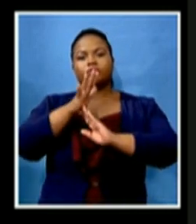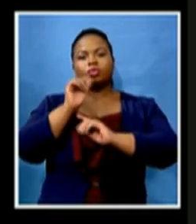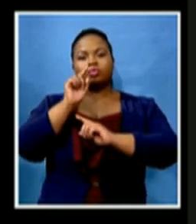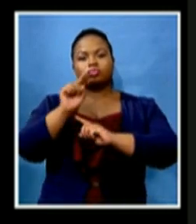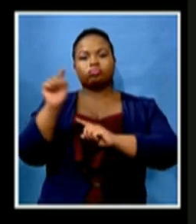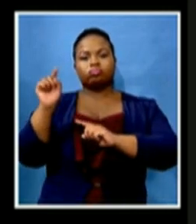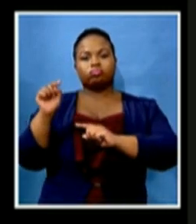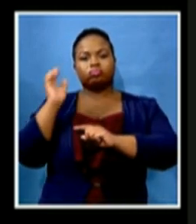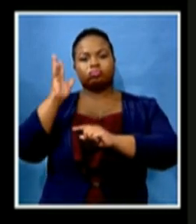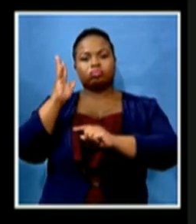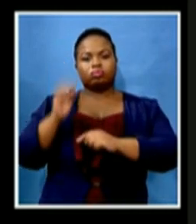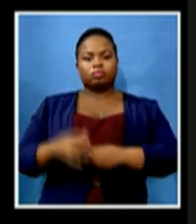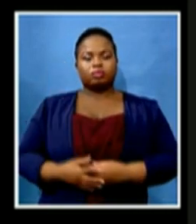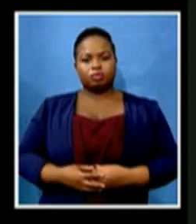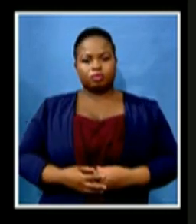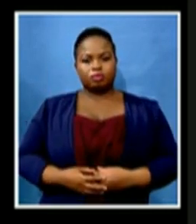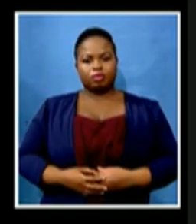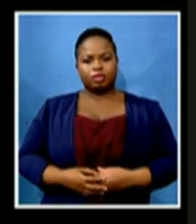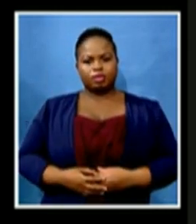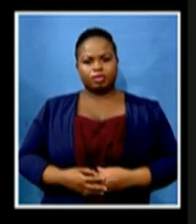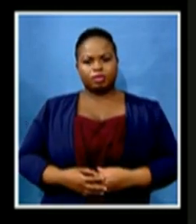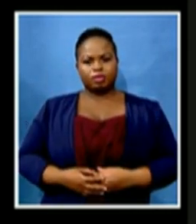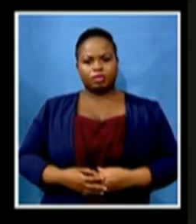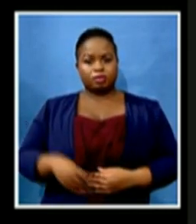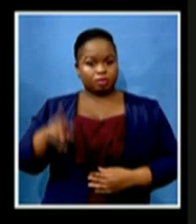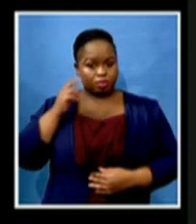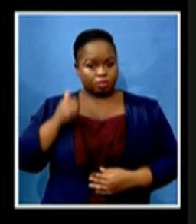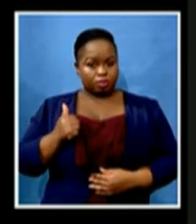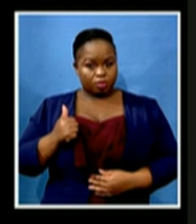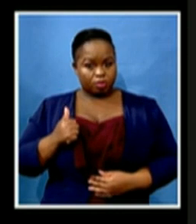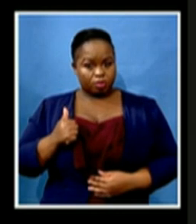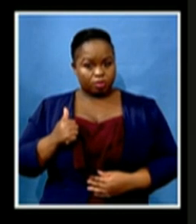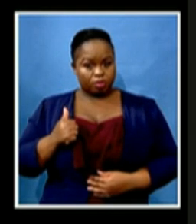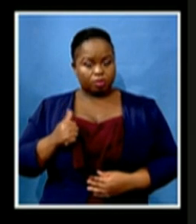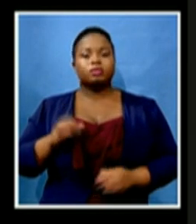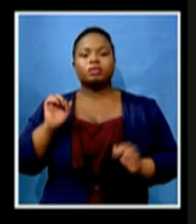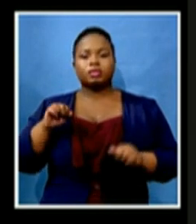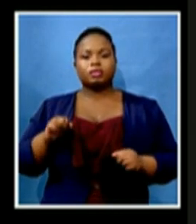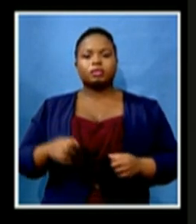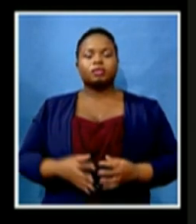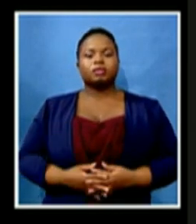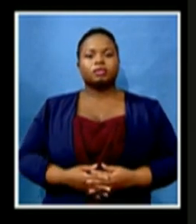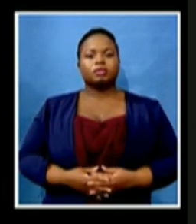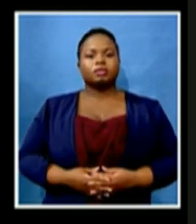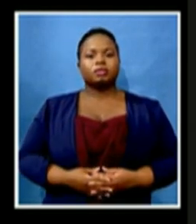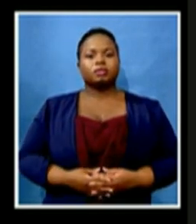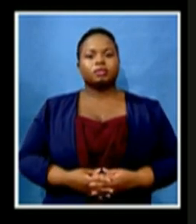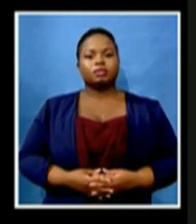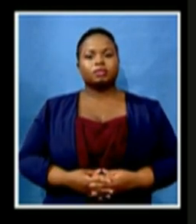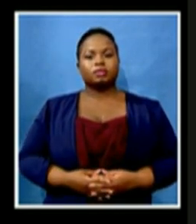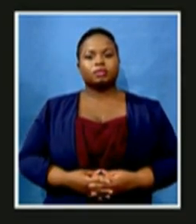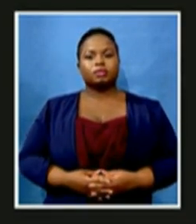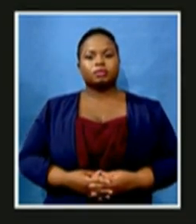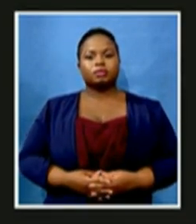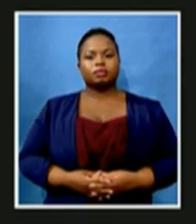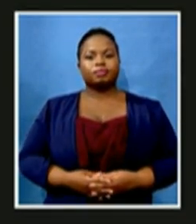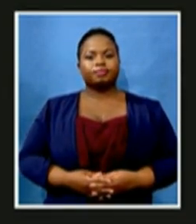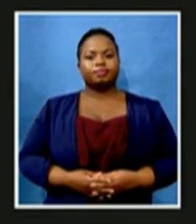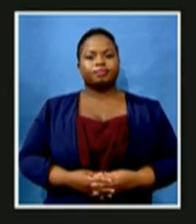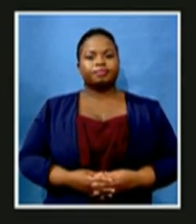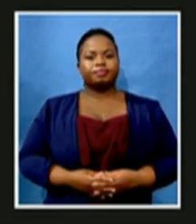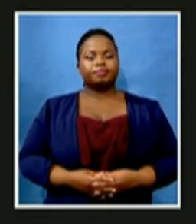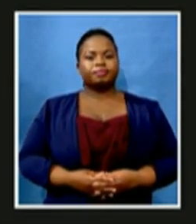Can you hear me? Yes, we can hear you. All right. Trying to share. Okay.